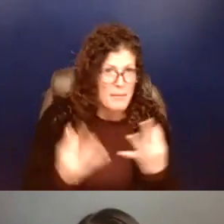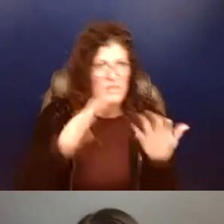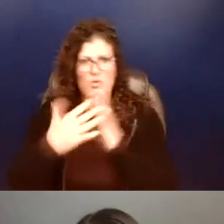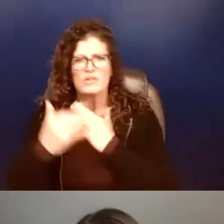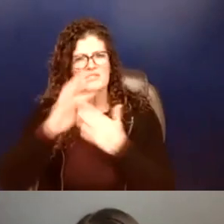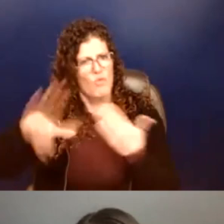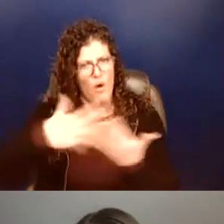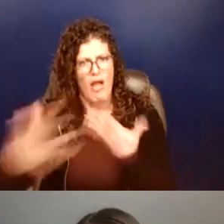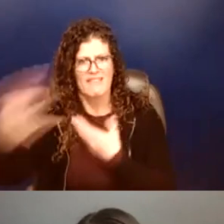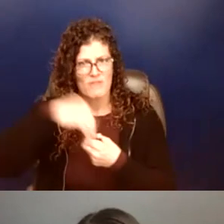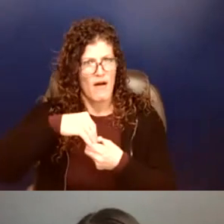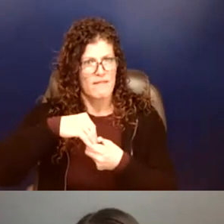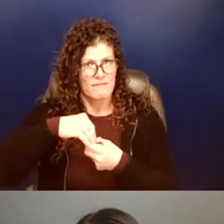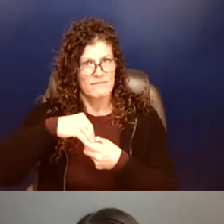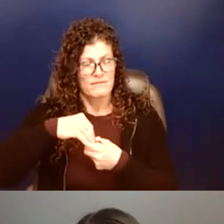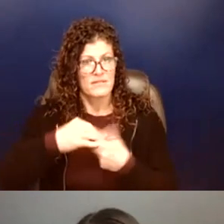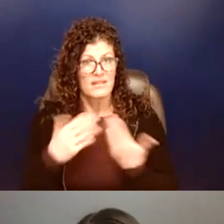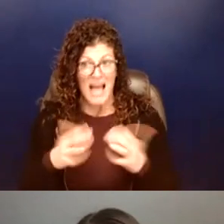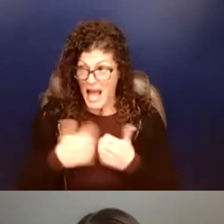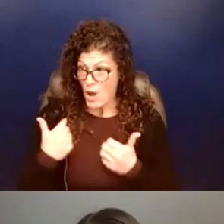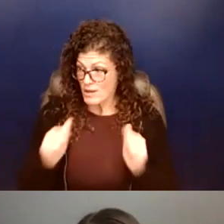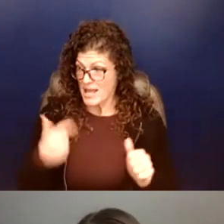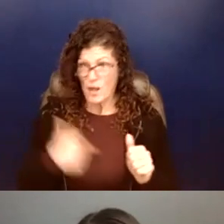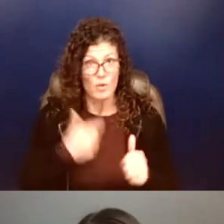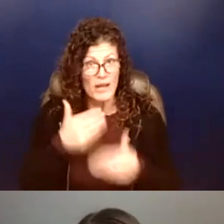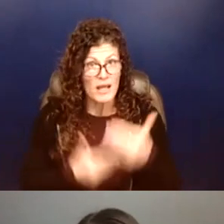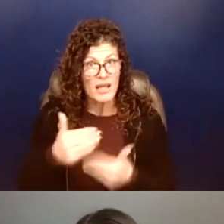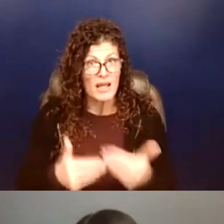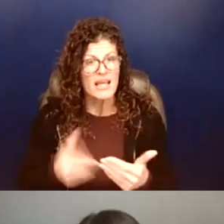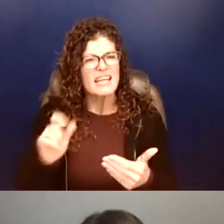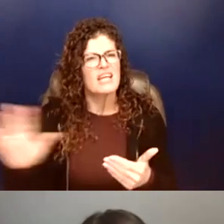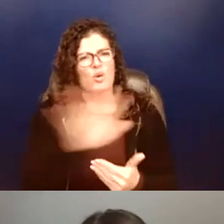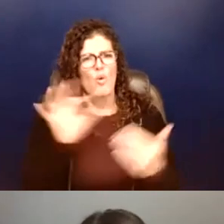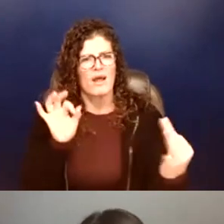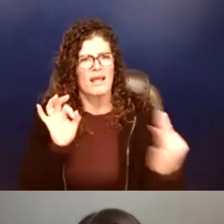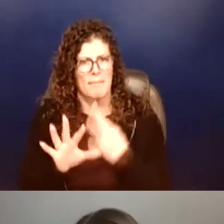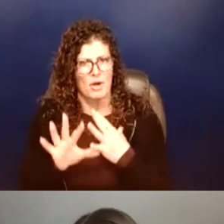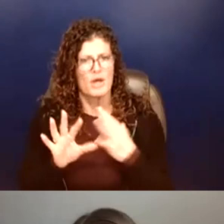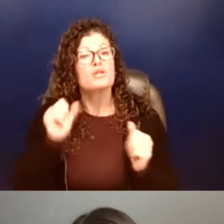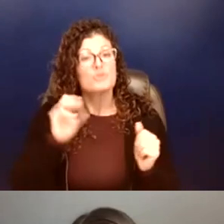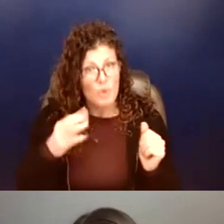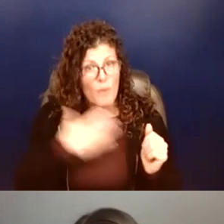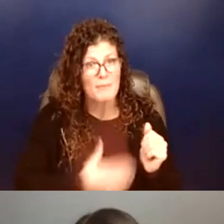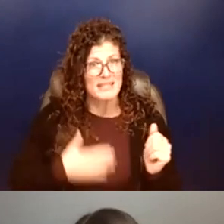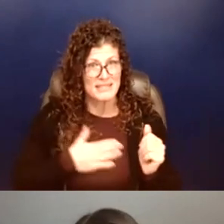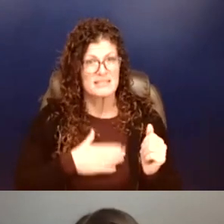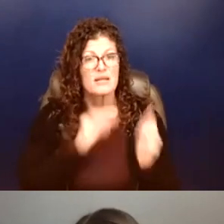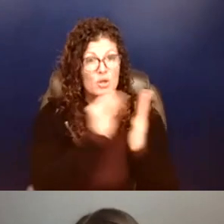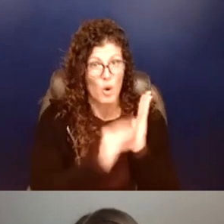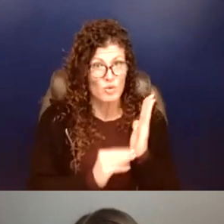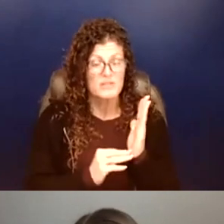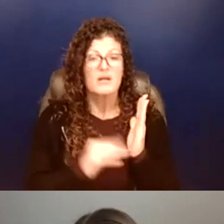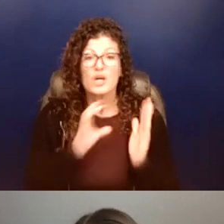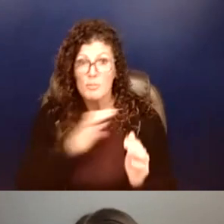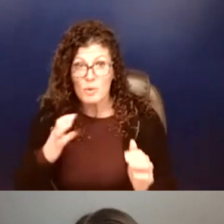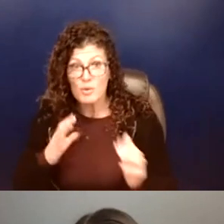this work well is to get input from you. In addition to being able to speak tonight, please note that BPS community and community